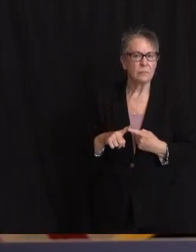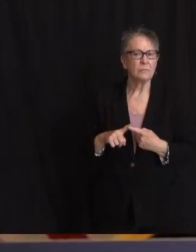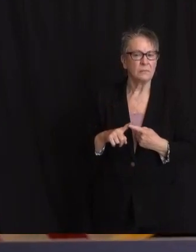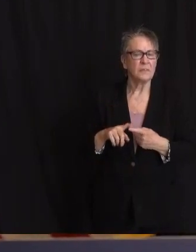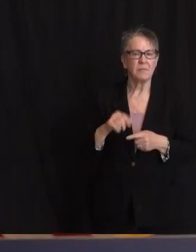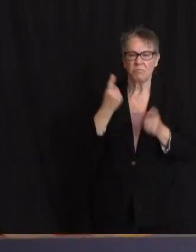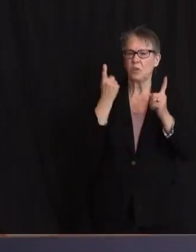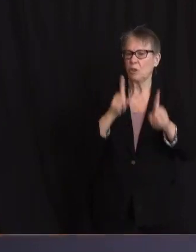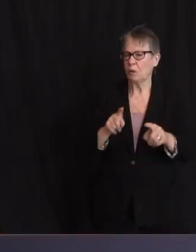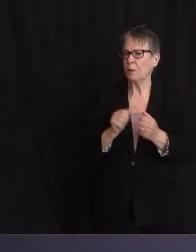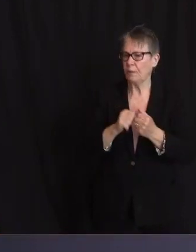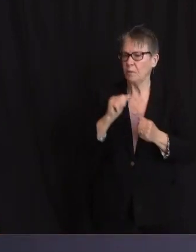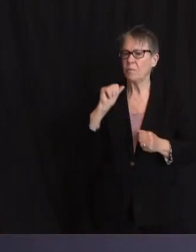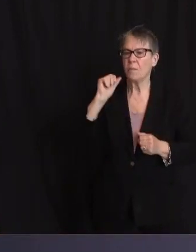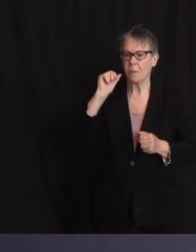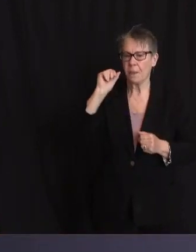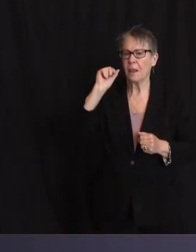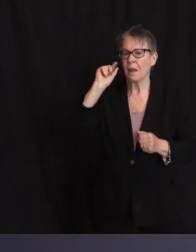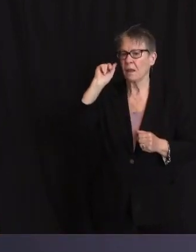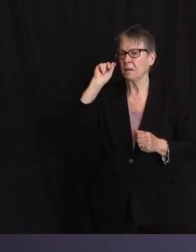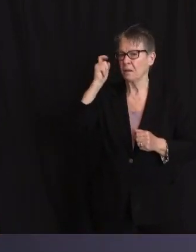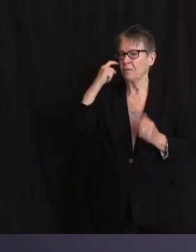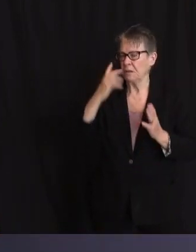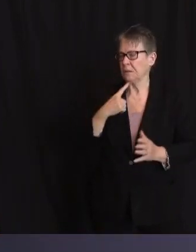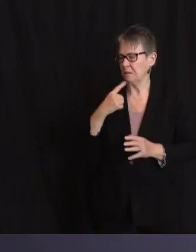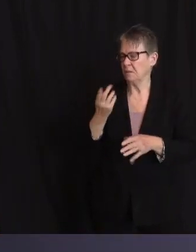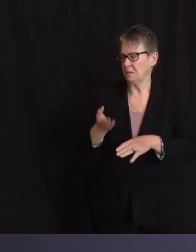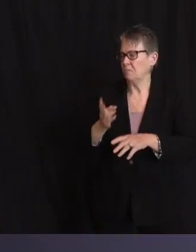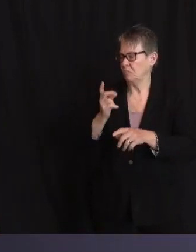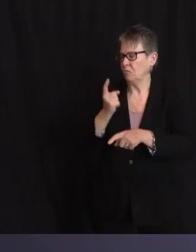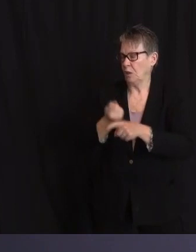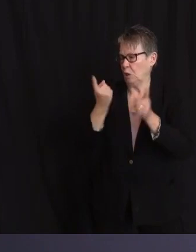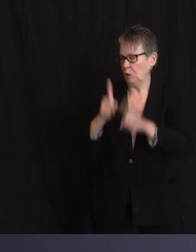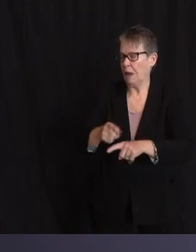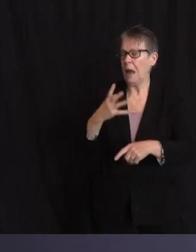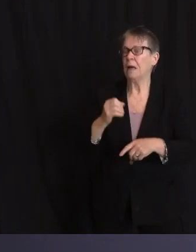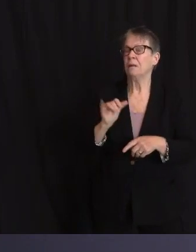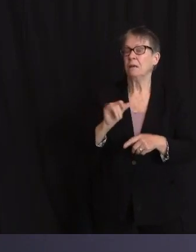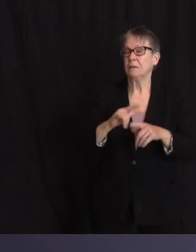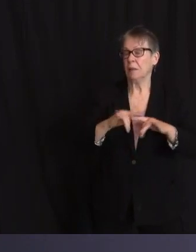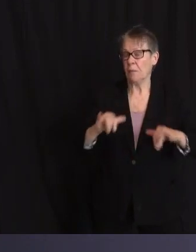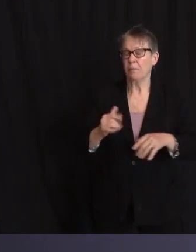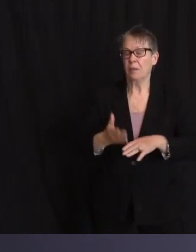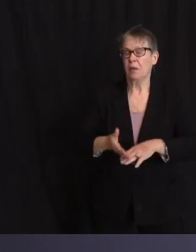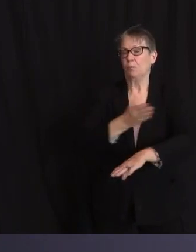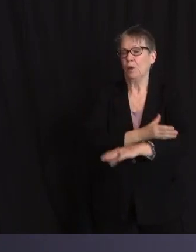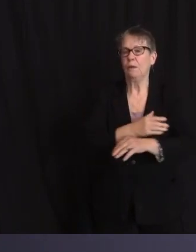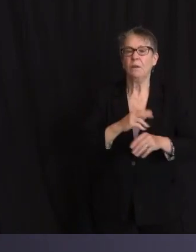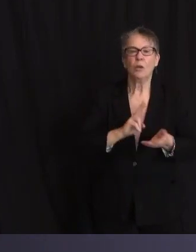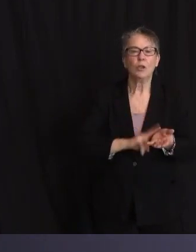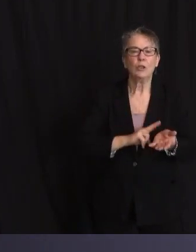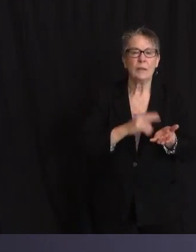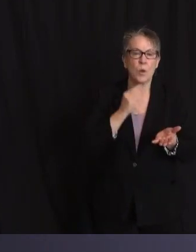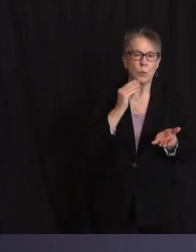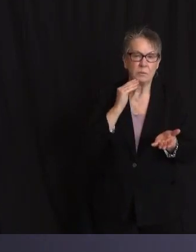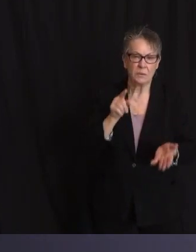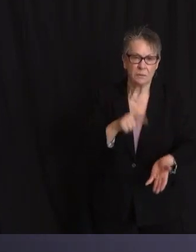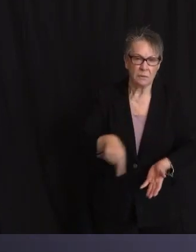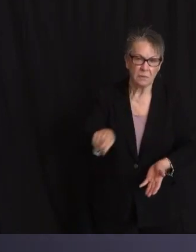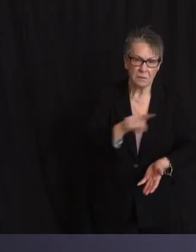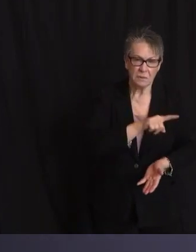which has been a big exposure. Sir, do you have any? Can you hold on? Governor, 3 questions for 3 of my NJTV, NJ